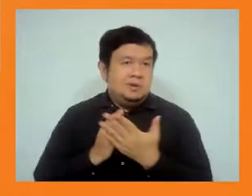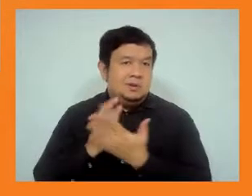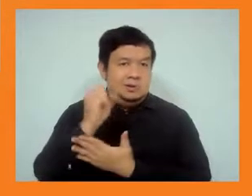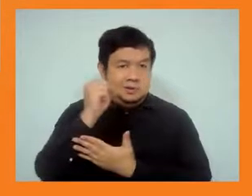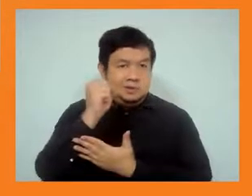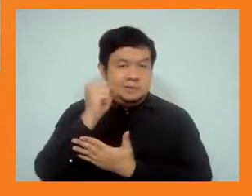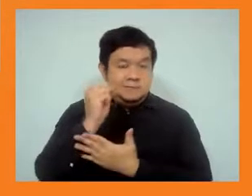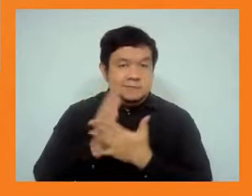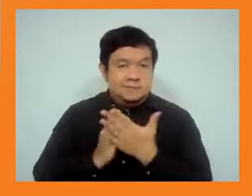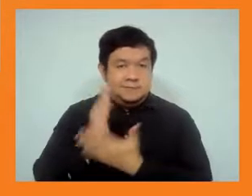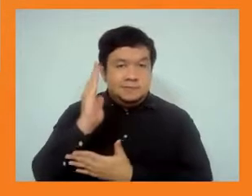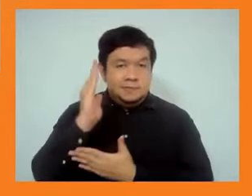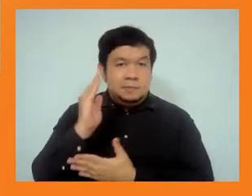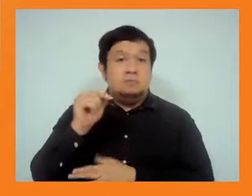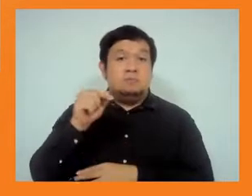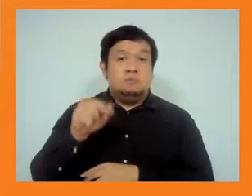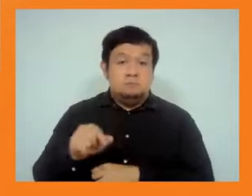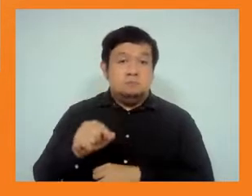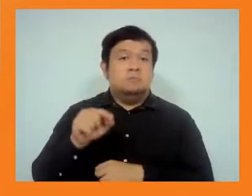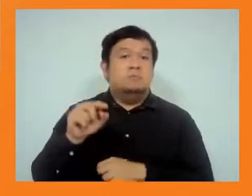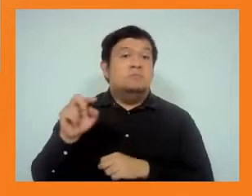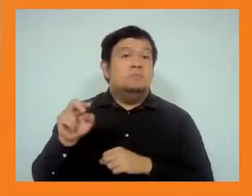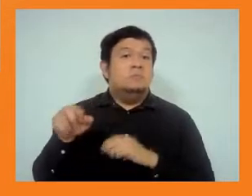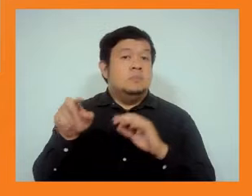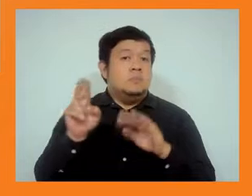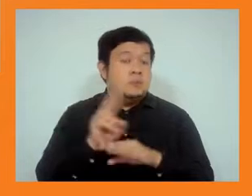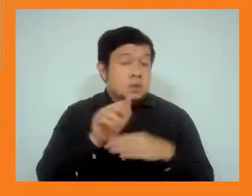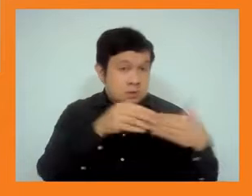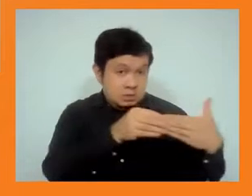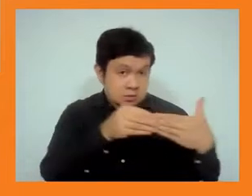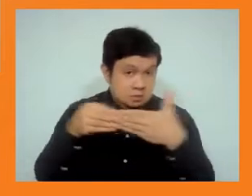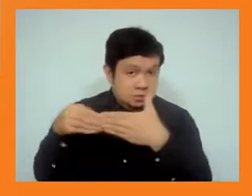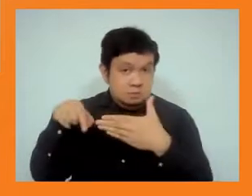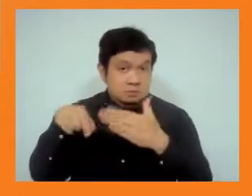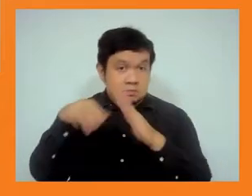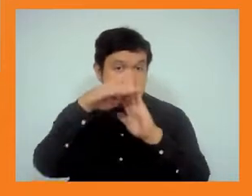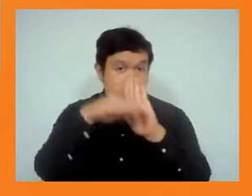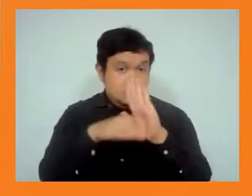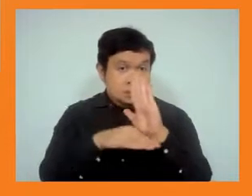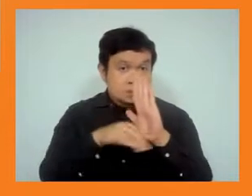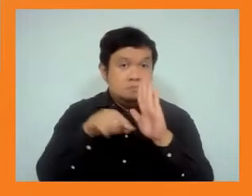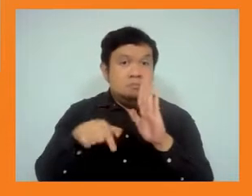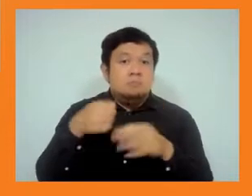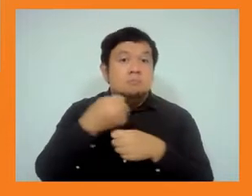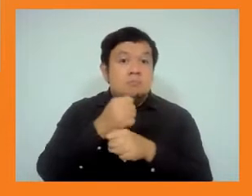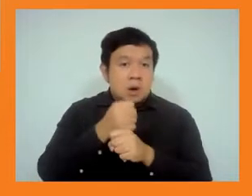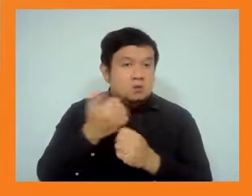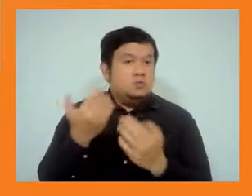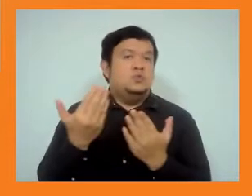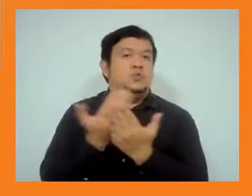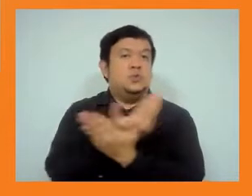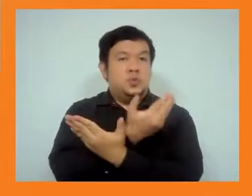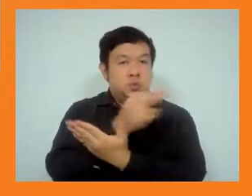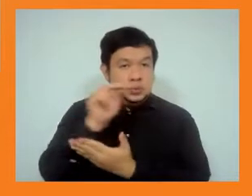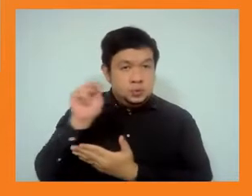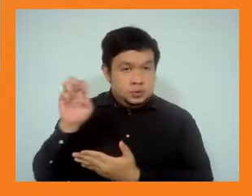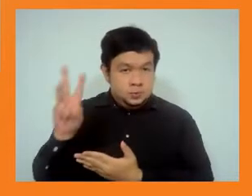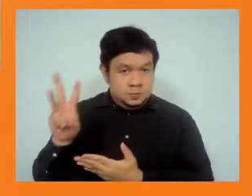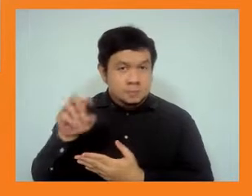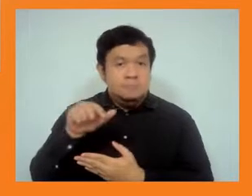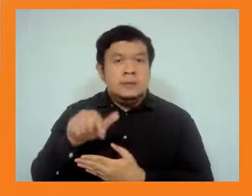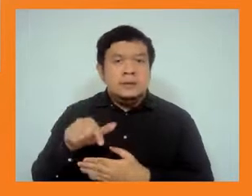creditors to cancel those illegitimate debt. I think this is a concept that some of the countries were able to cancel